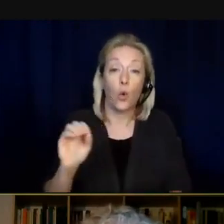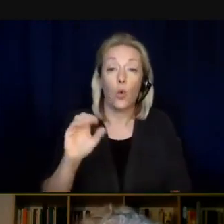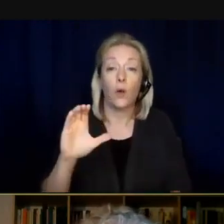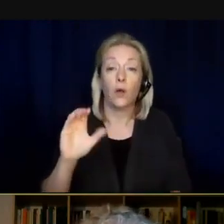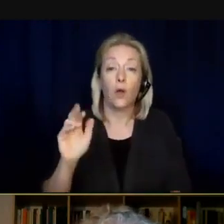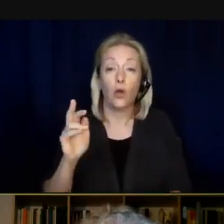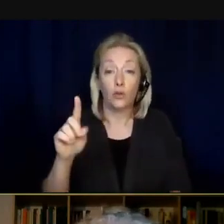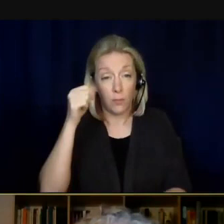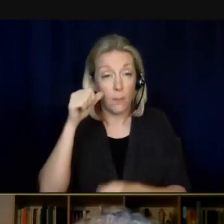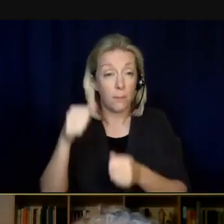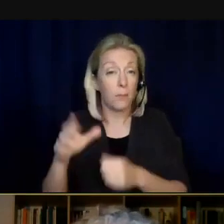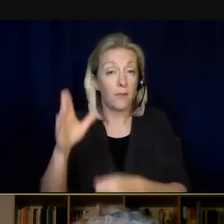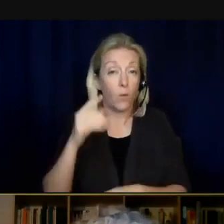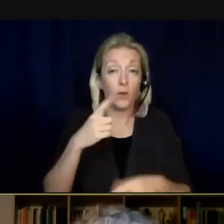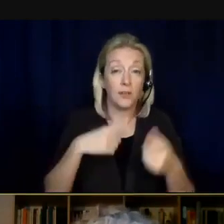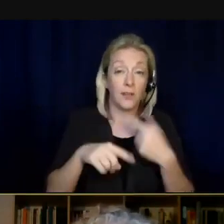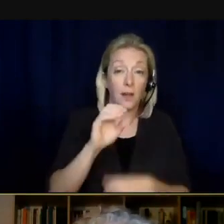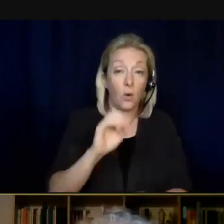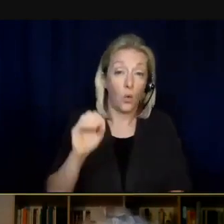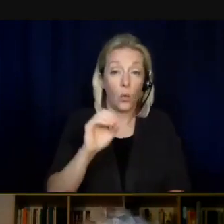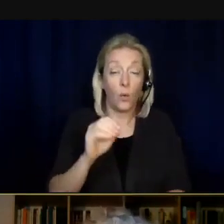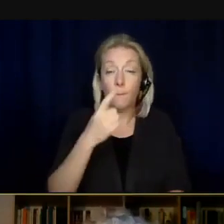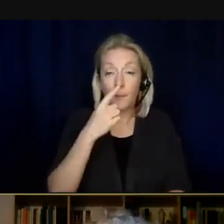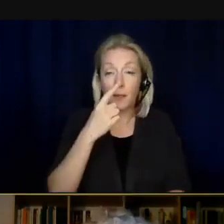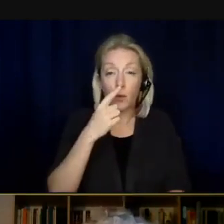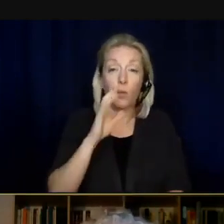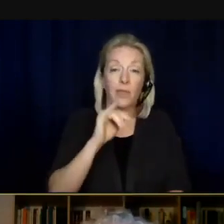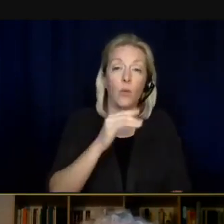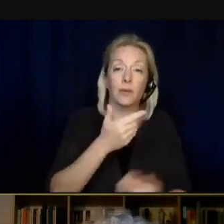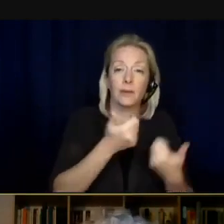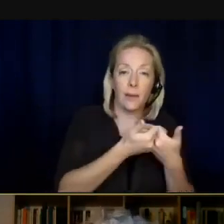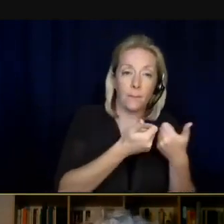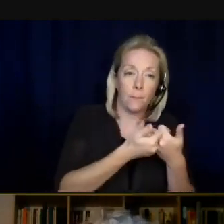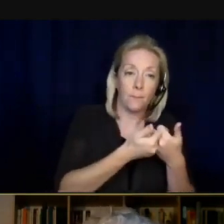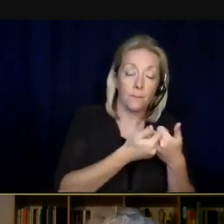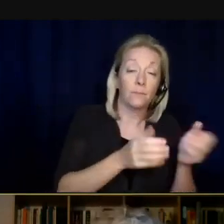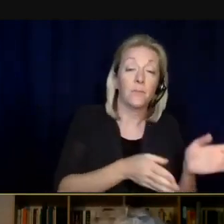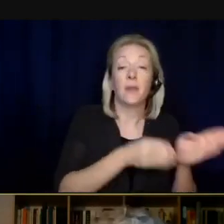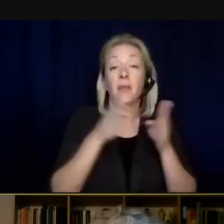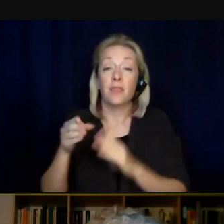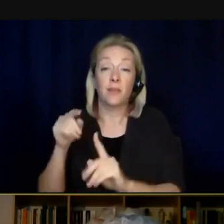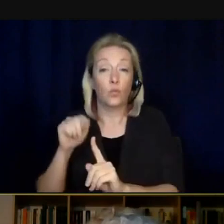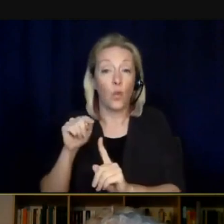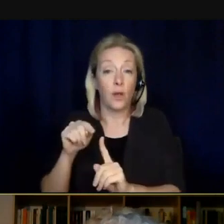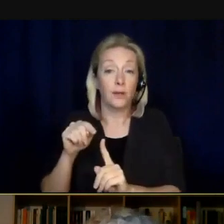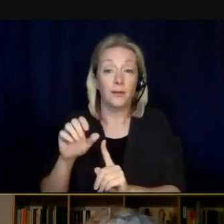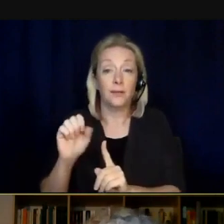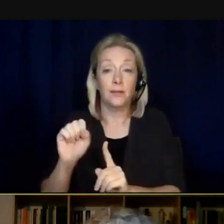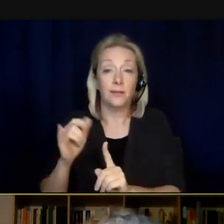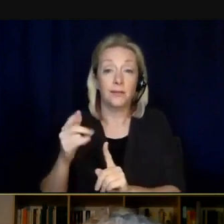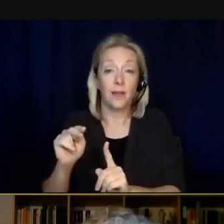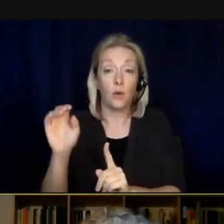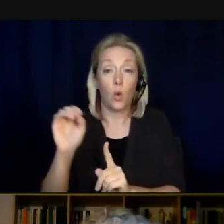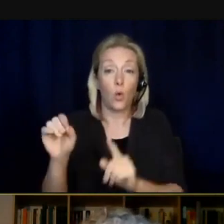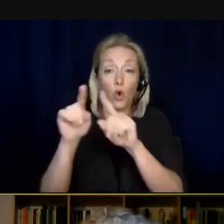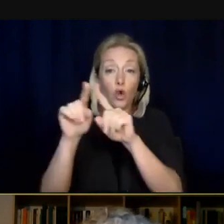we had Sino as an interactive game. This one builds bingo, or as we call it, Sino